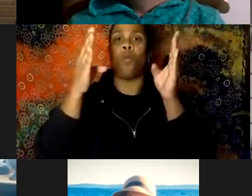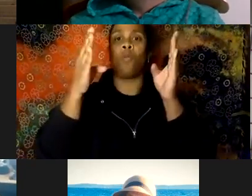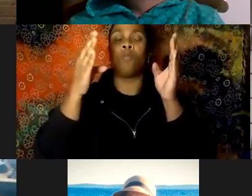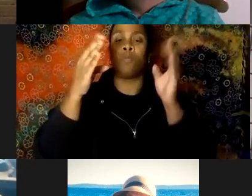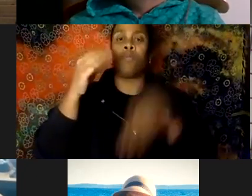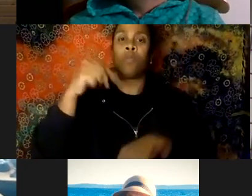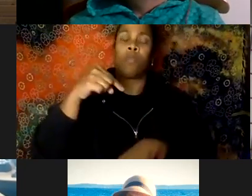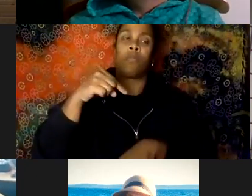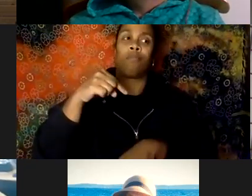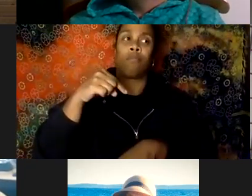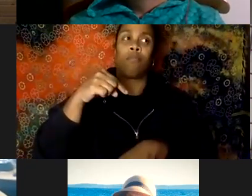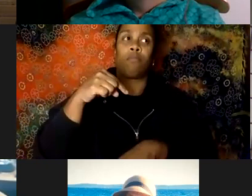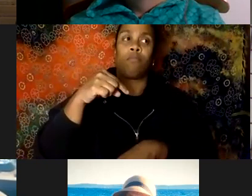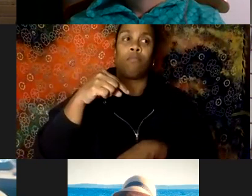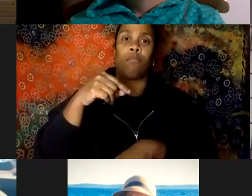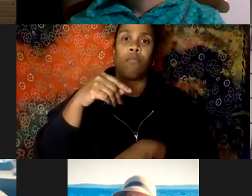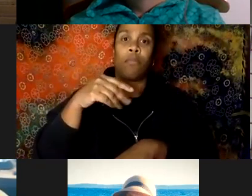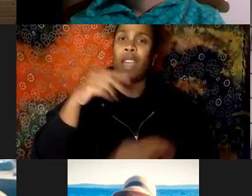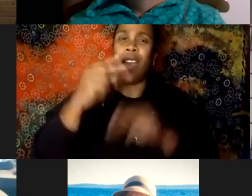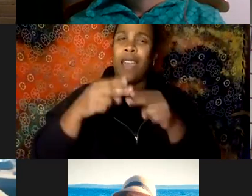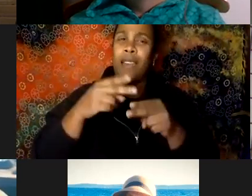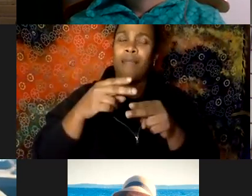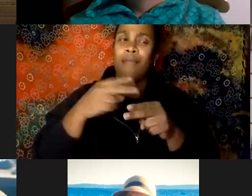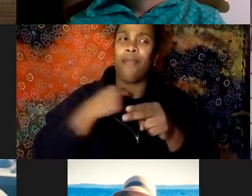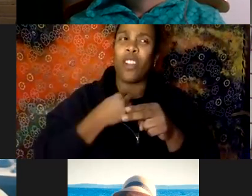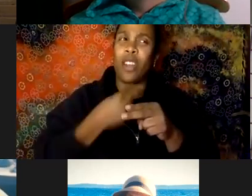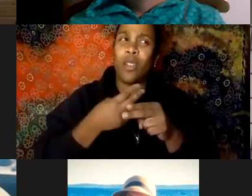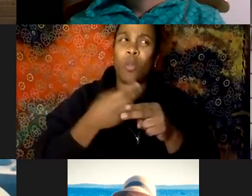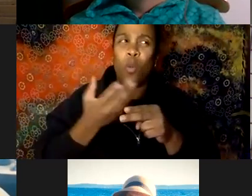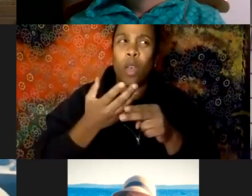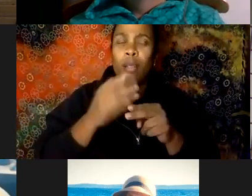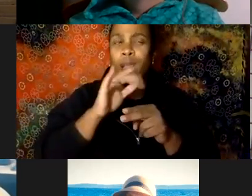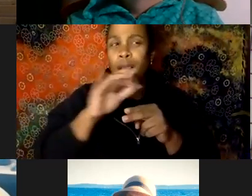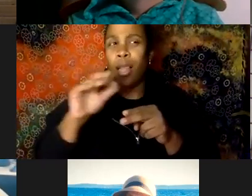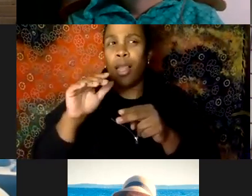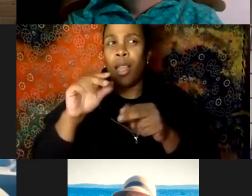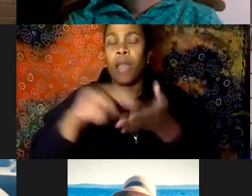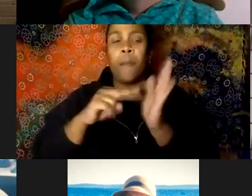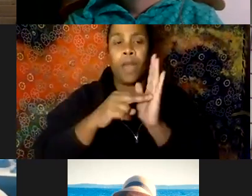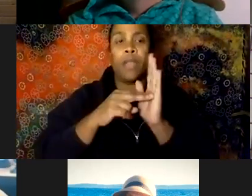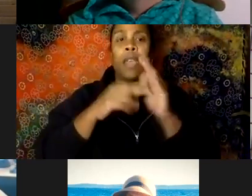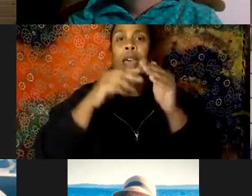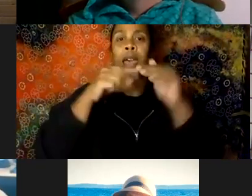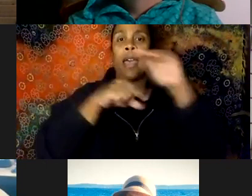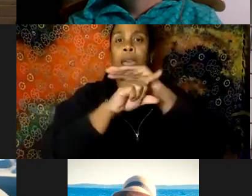dead. I'm not going to pronounce this right. Owennagat, which translates as Cave of the Cats,